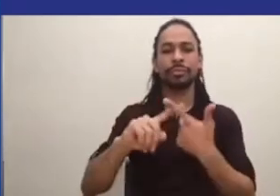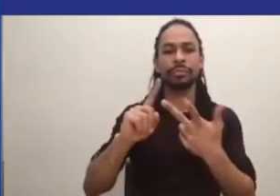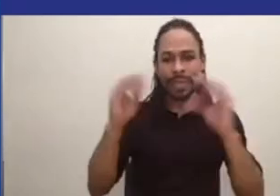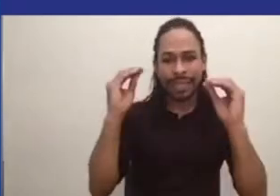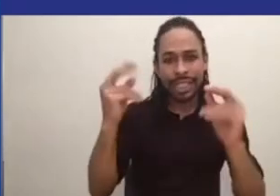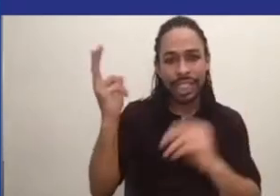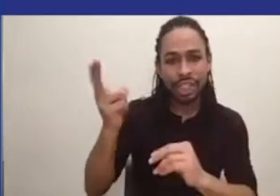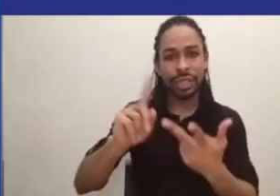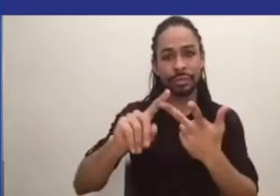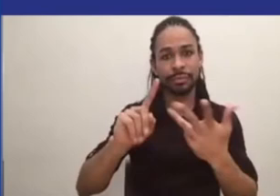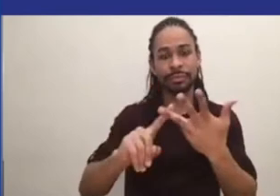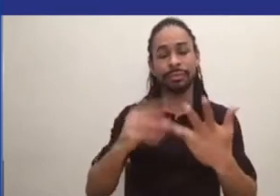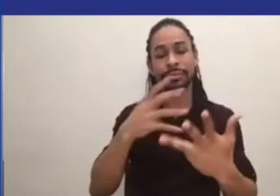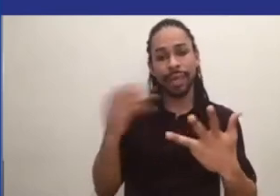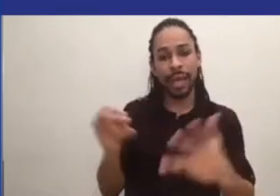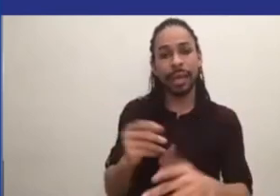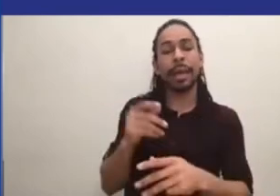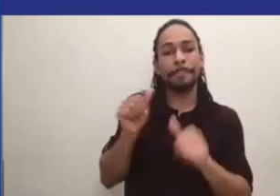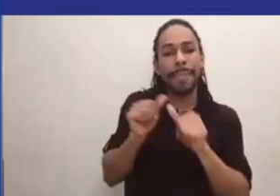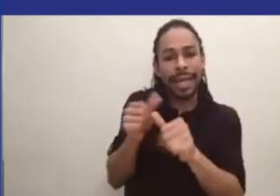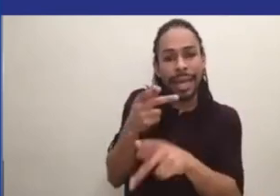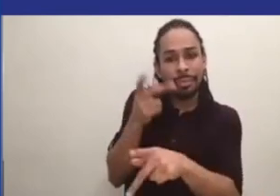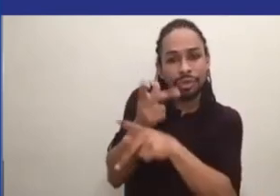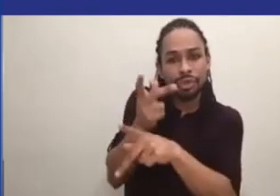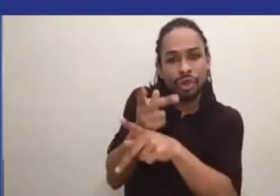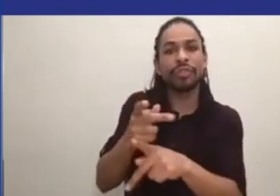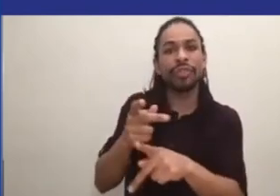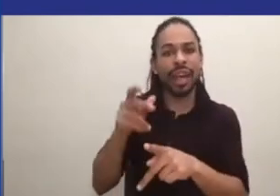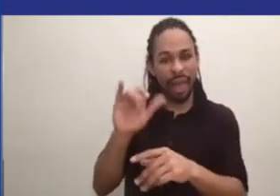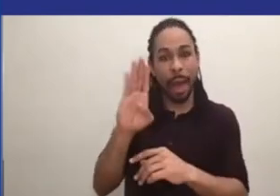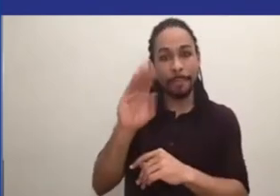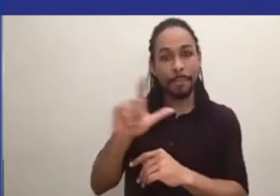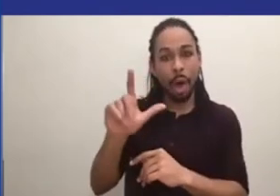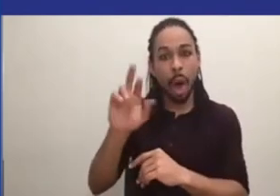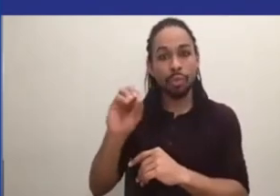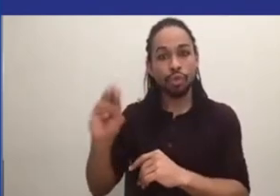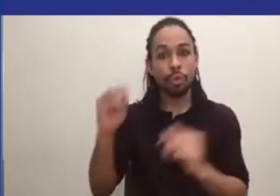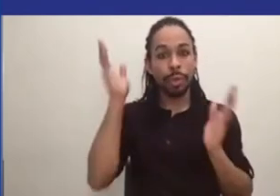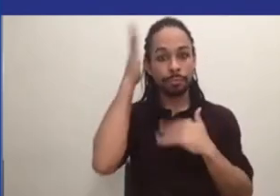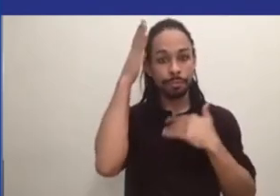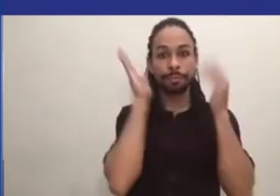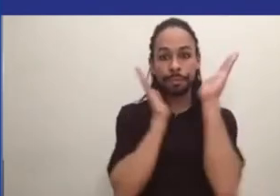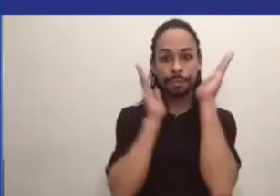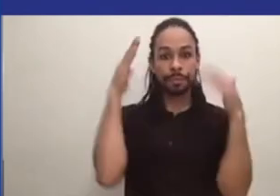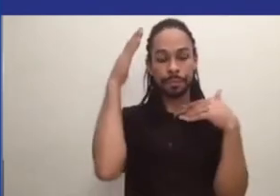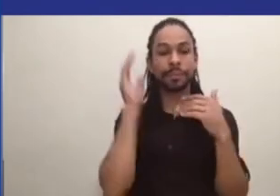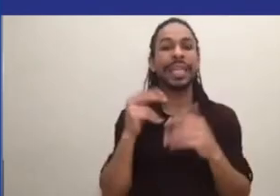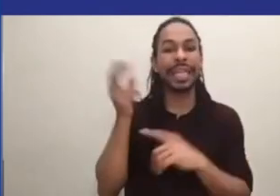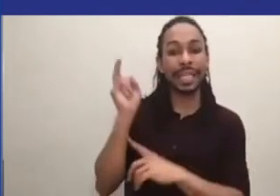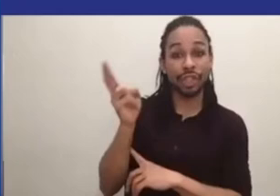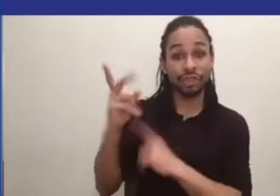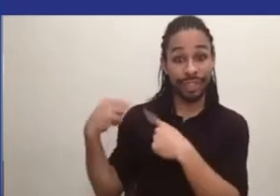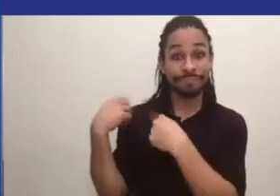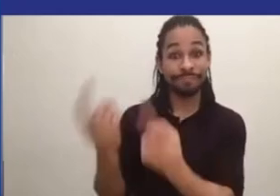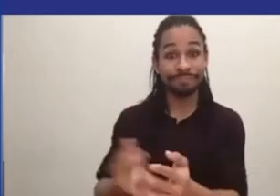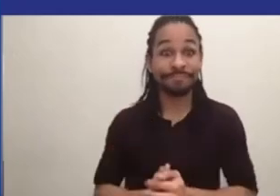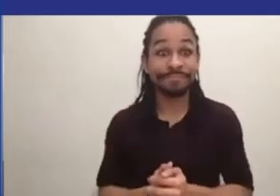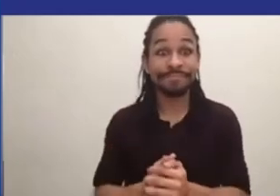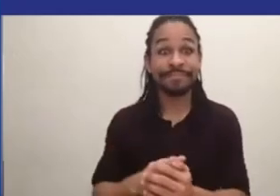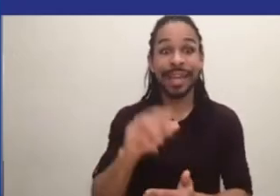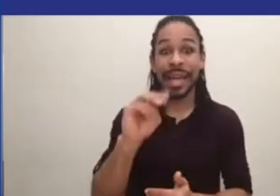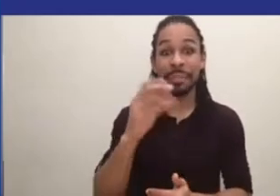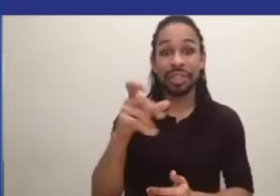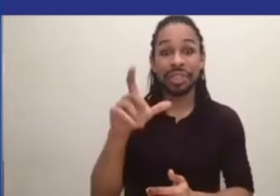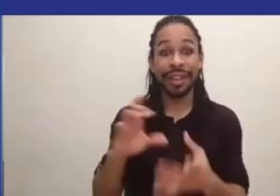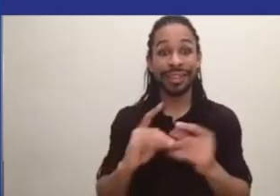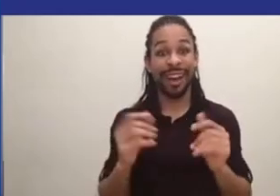ballroom and Vogue history. Thank you, Cesar. All the snaps for that. Oh my